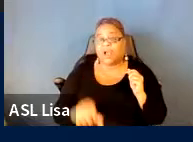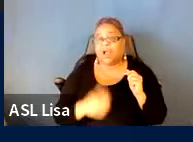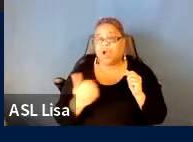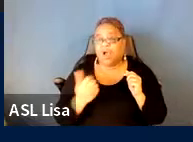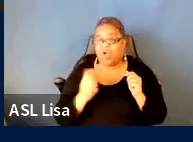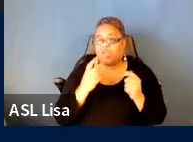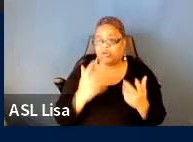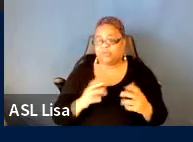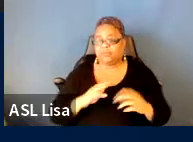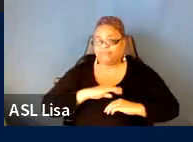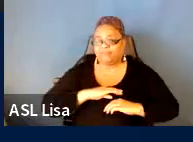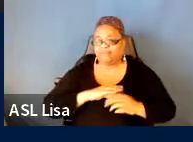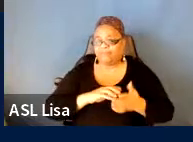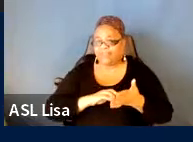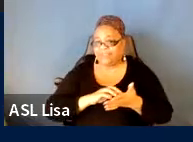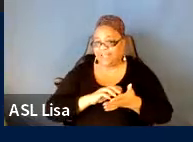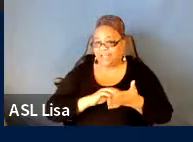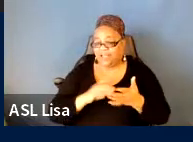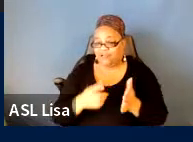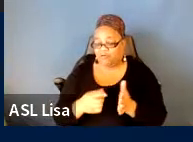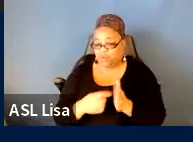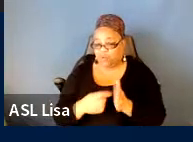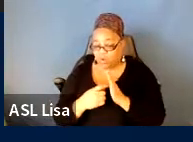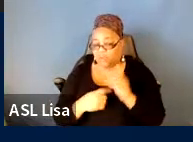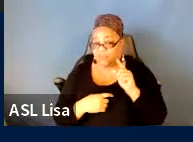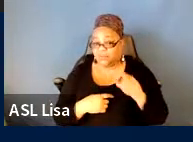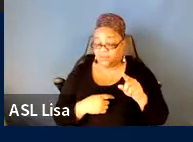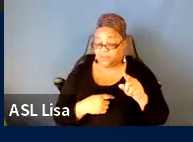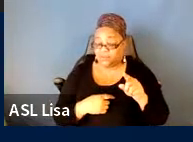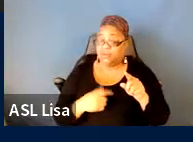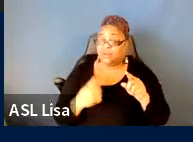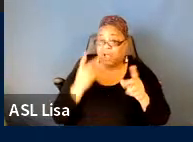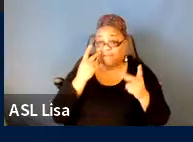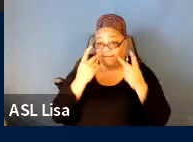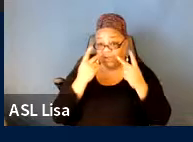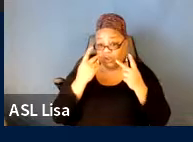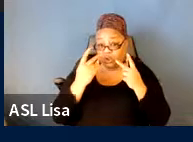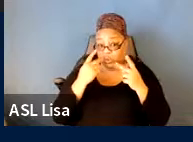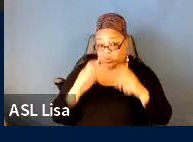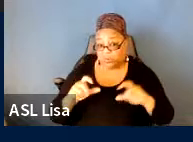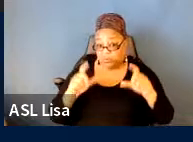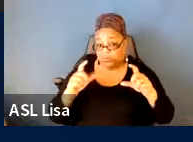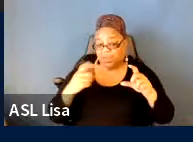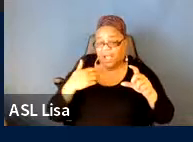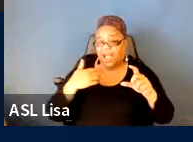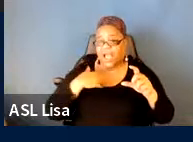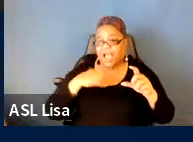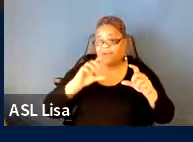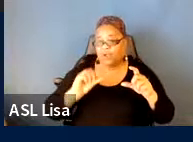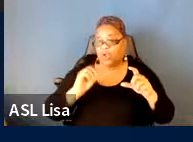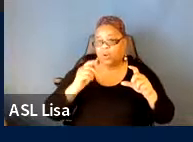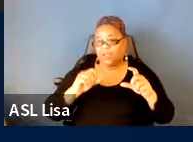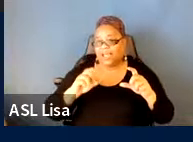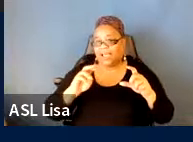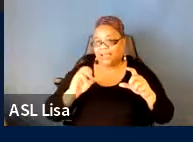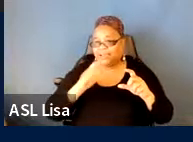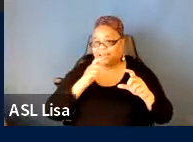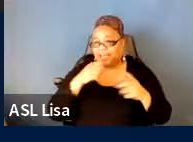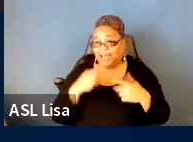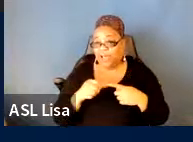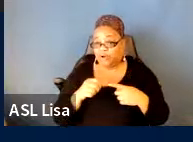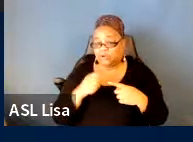see that the one that meets the visual requirements, the words men's restroom, uses lowercase letters, but on the tactile